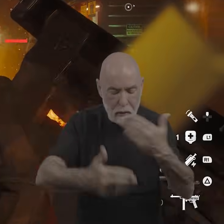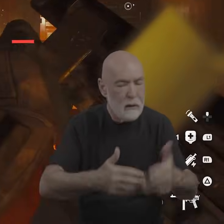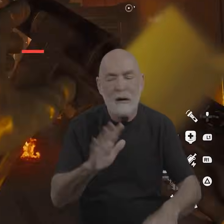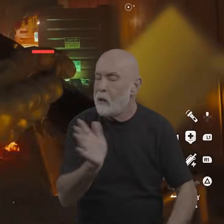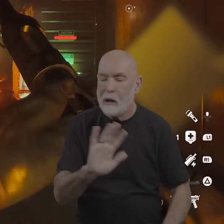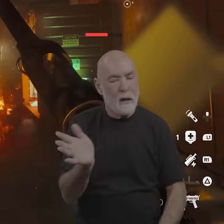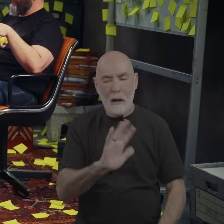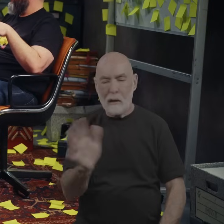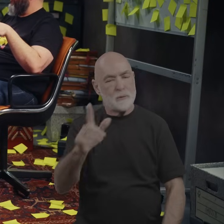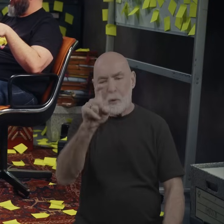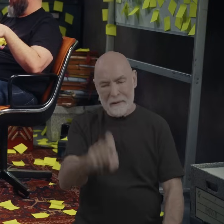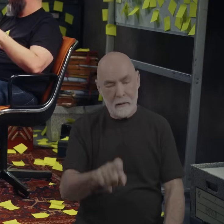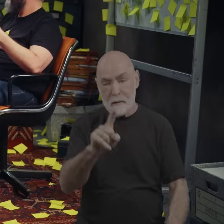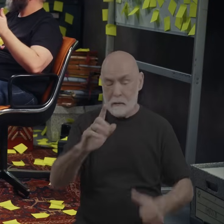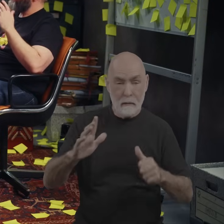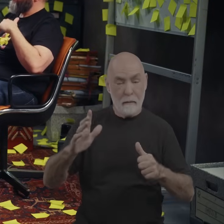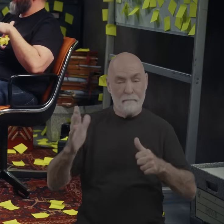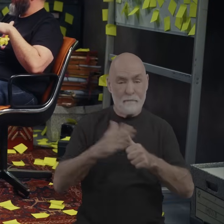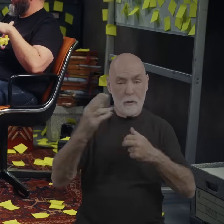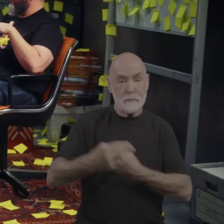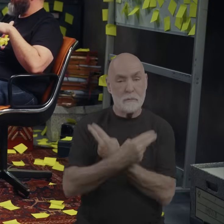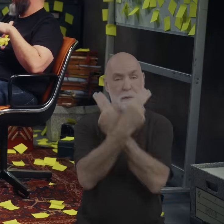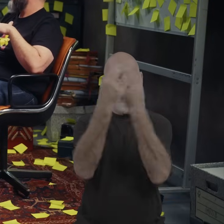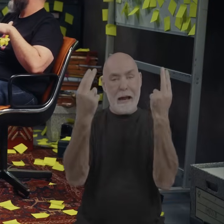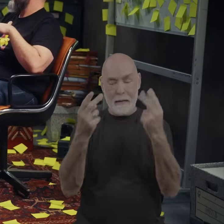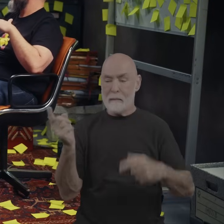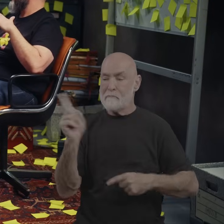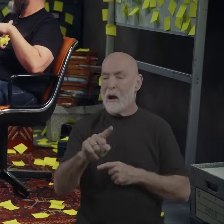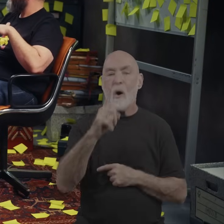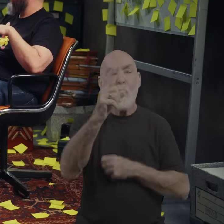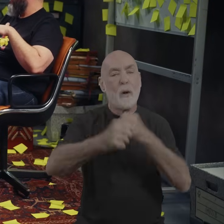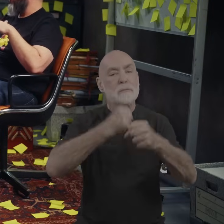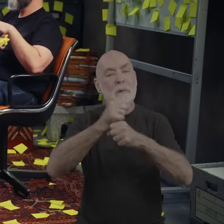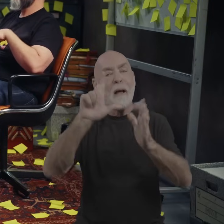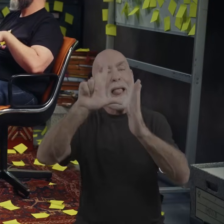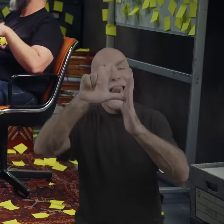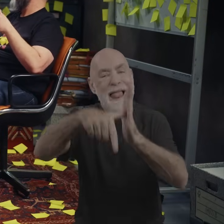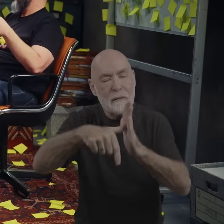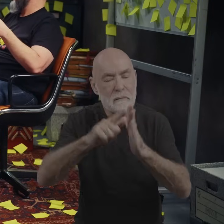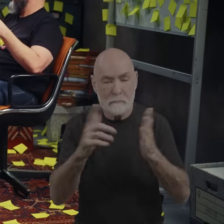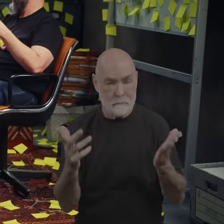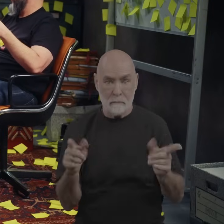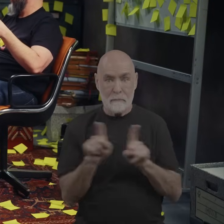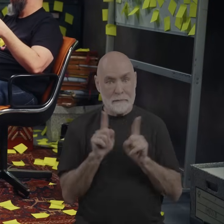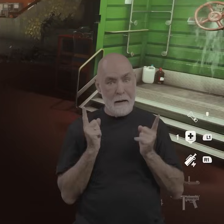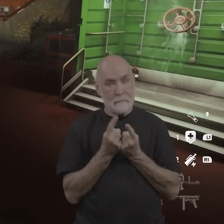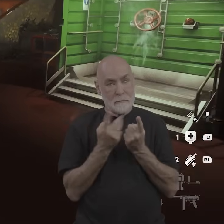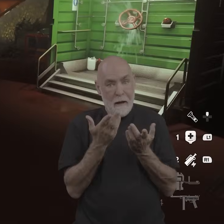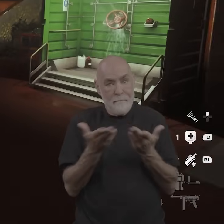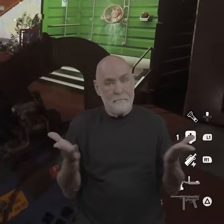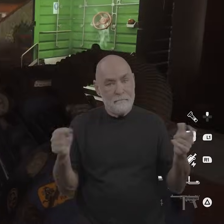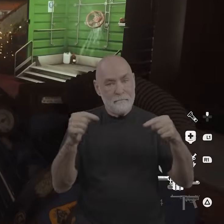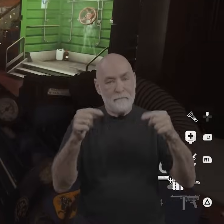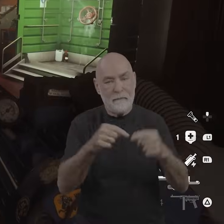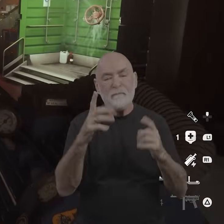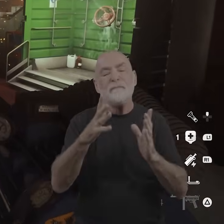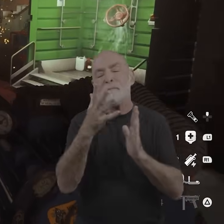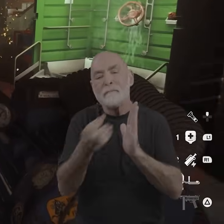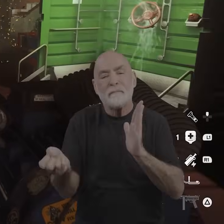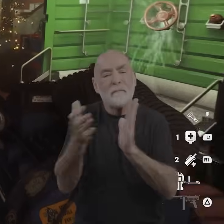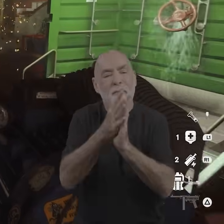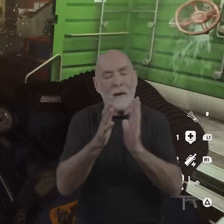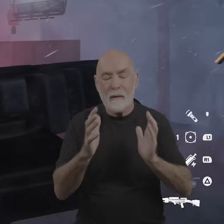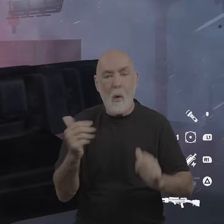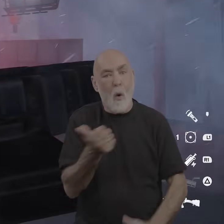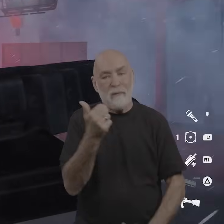pass. So if you come in on day one and you come back to us a year from now, all you're going to see is all the great stuff that we add. And speaking of